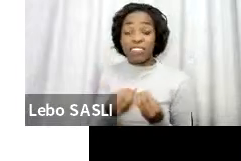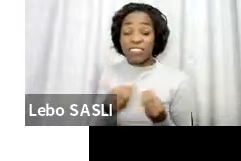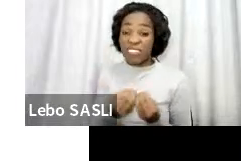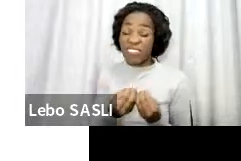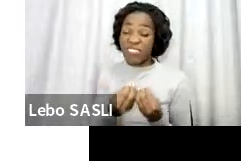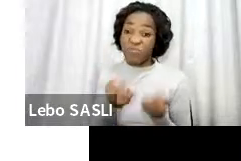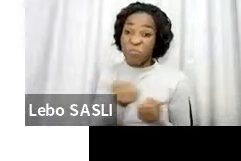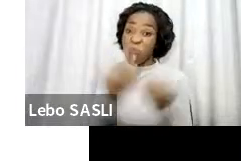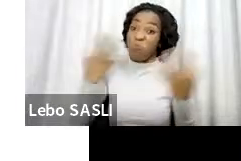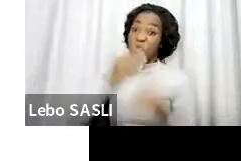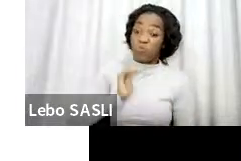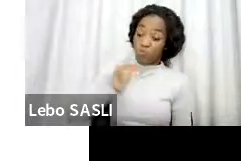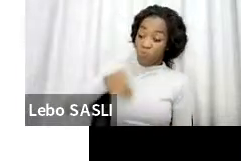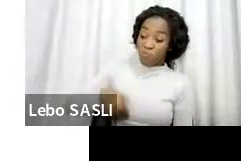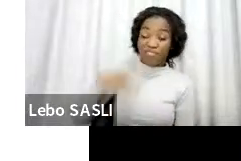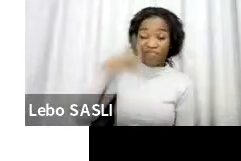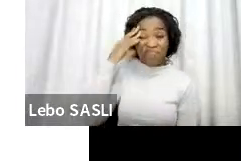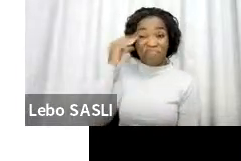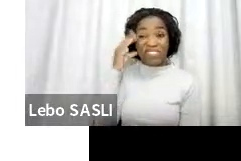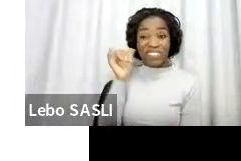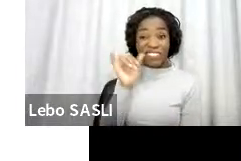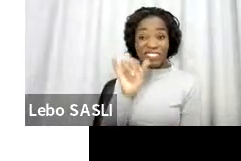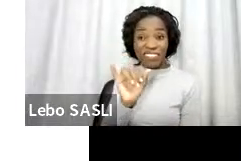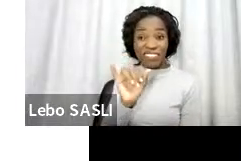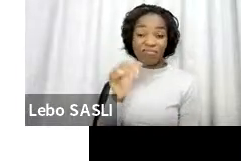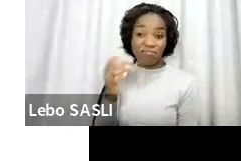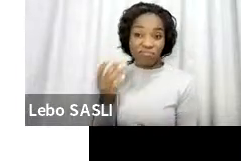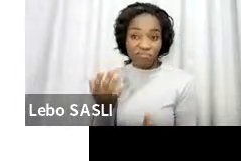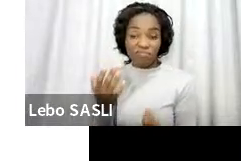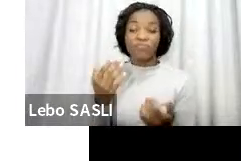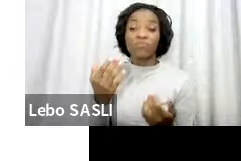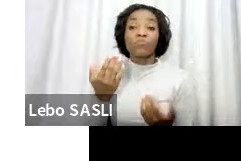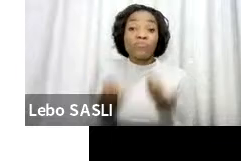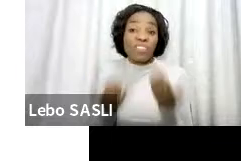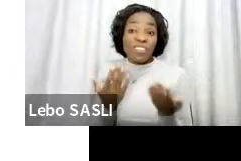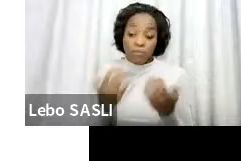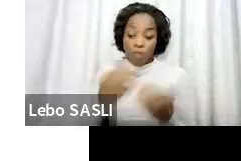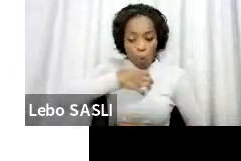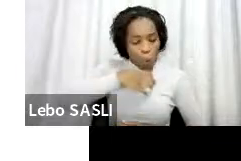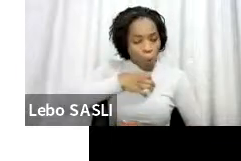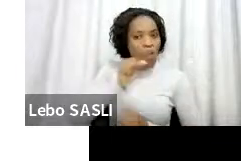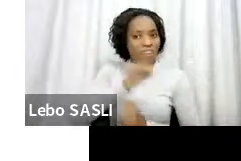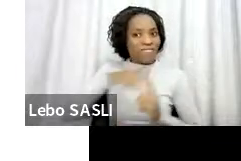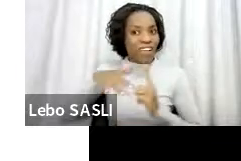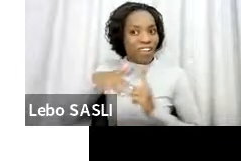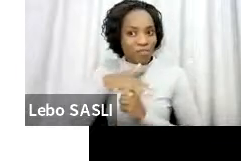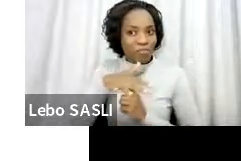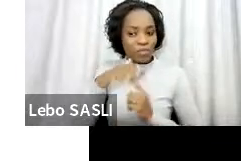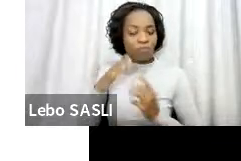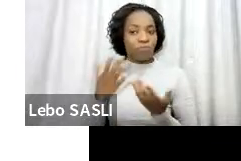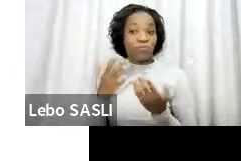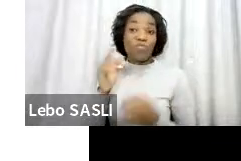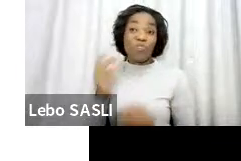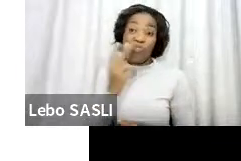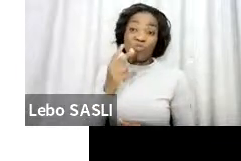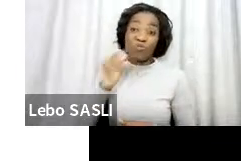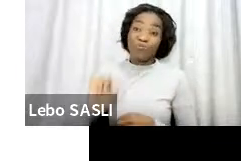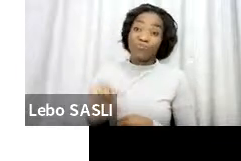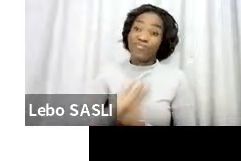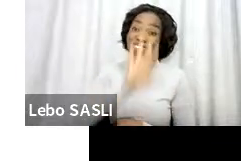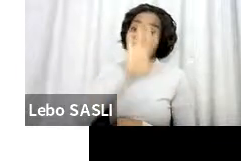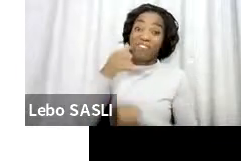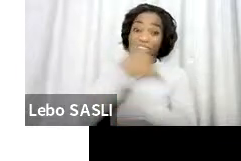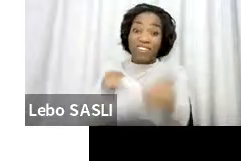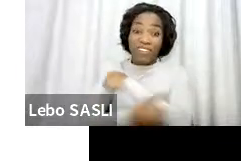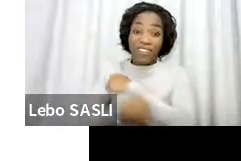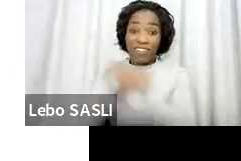women experience, either in our own environment, but also in the country. We are saying